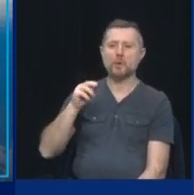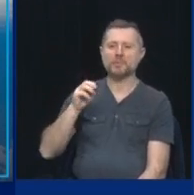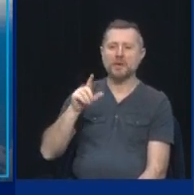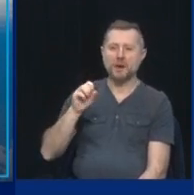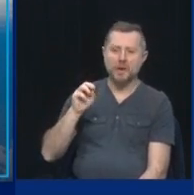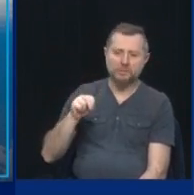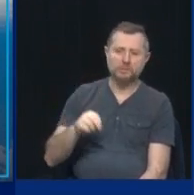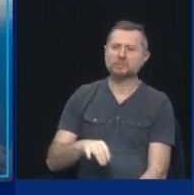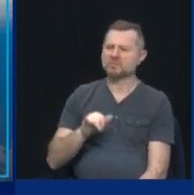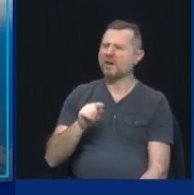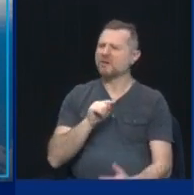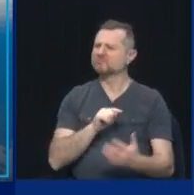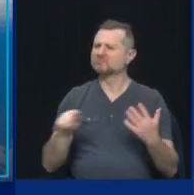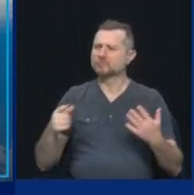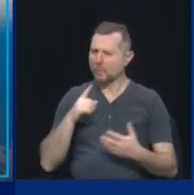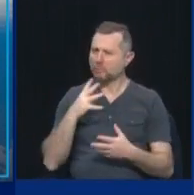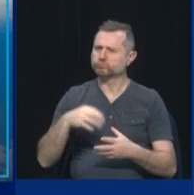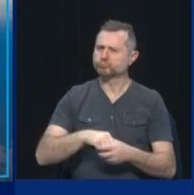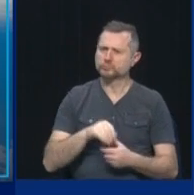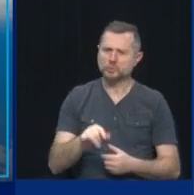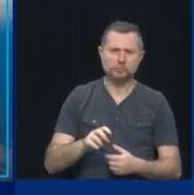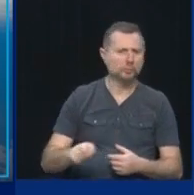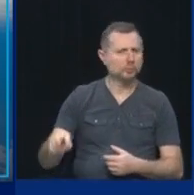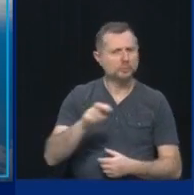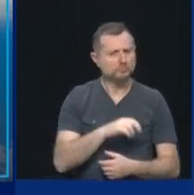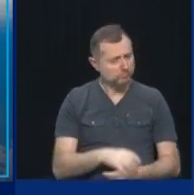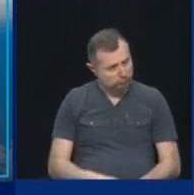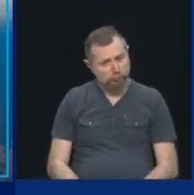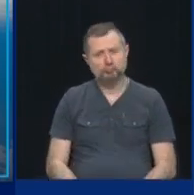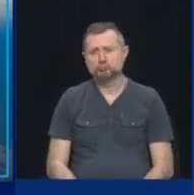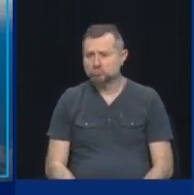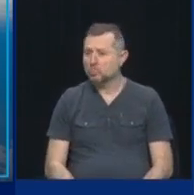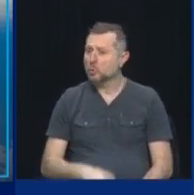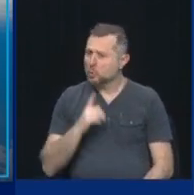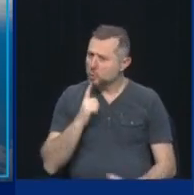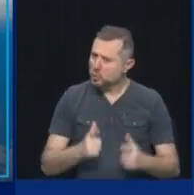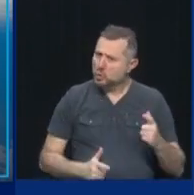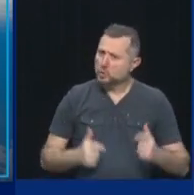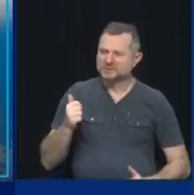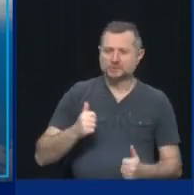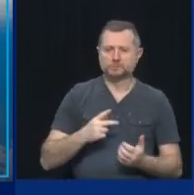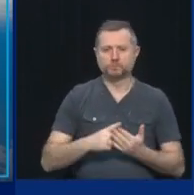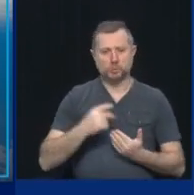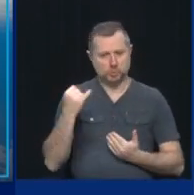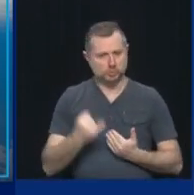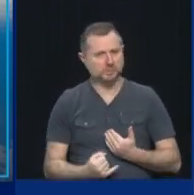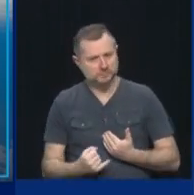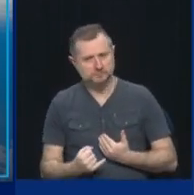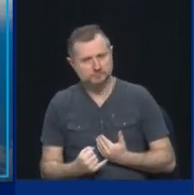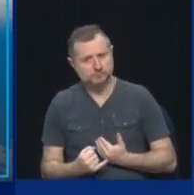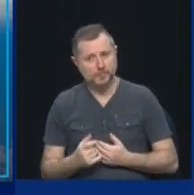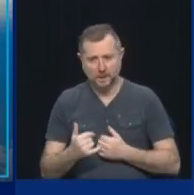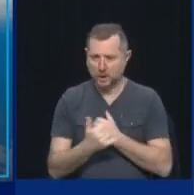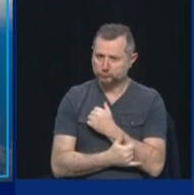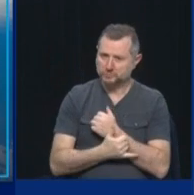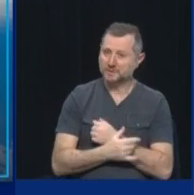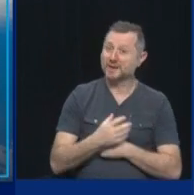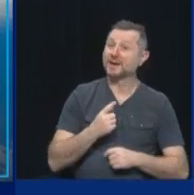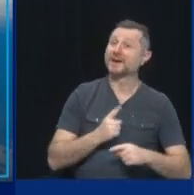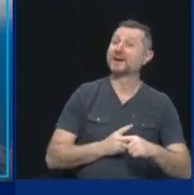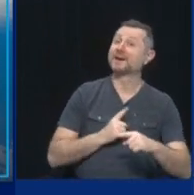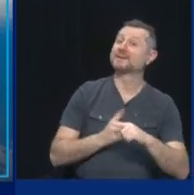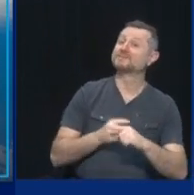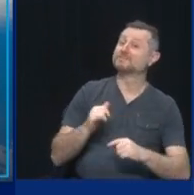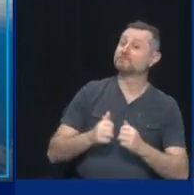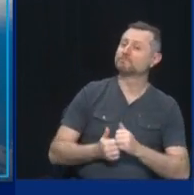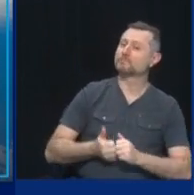the largest in the country, but probably the single most ambitious and the most difficult. We're